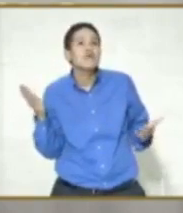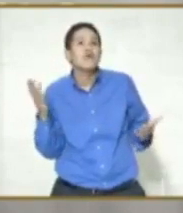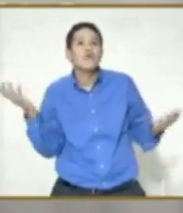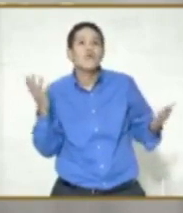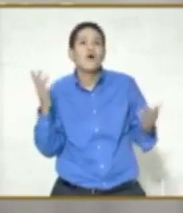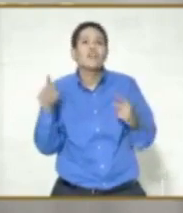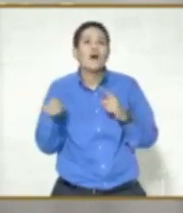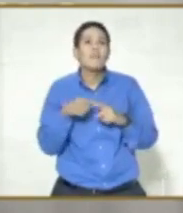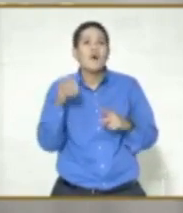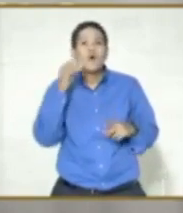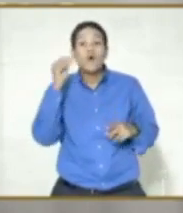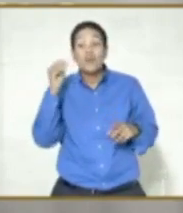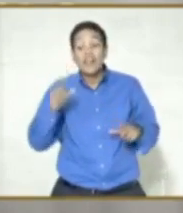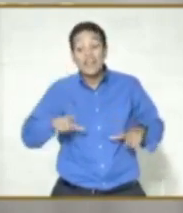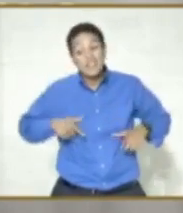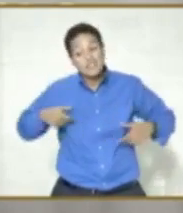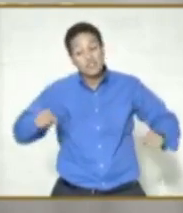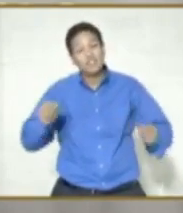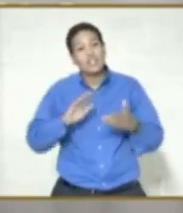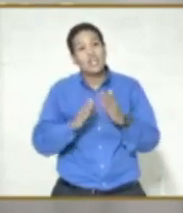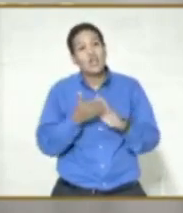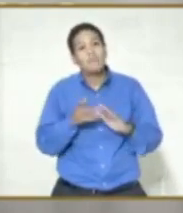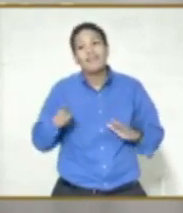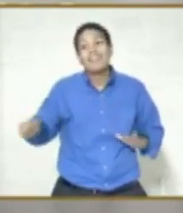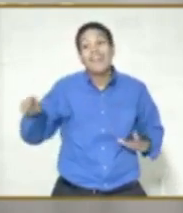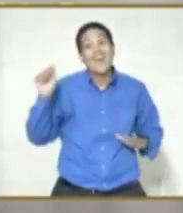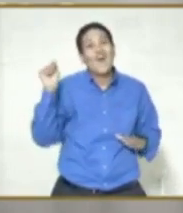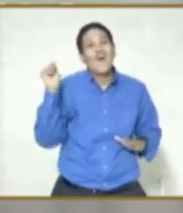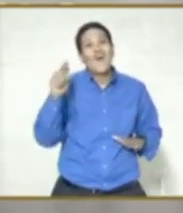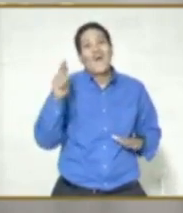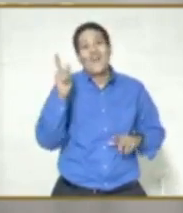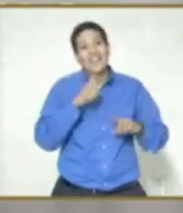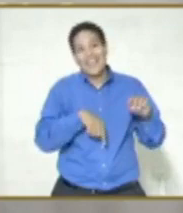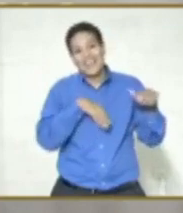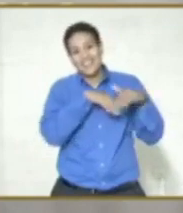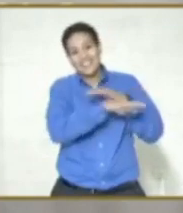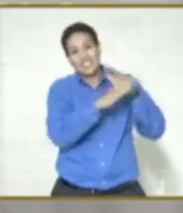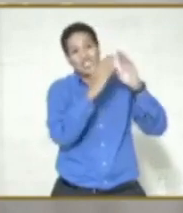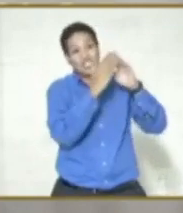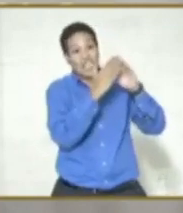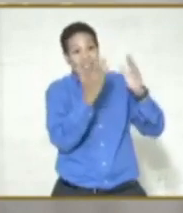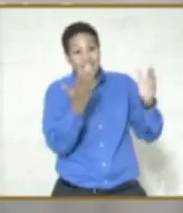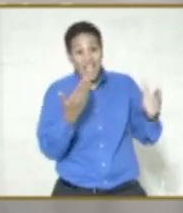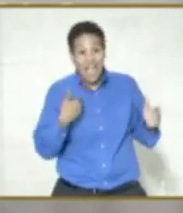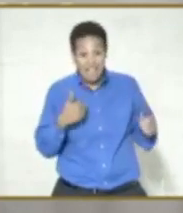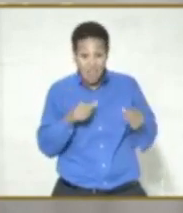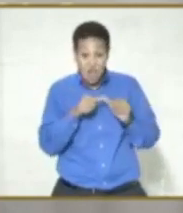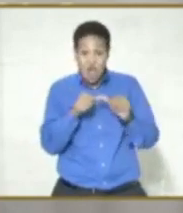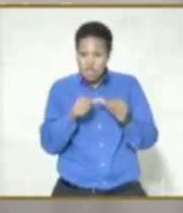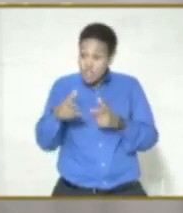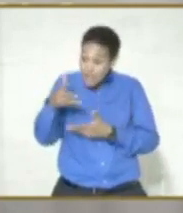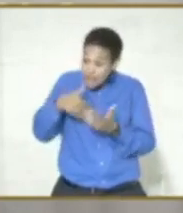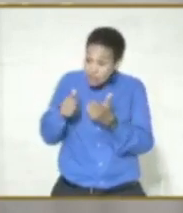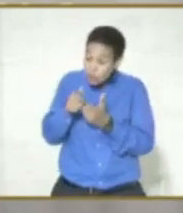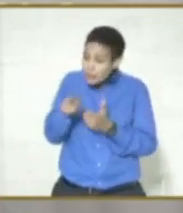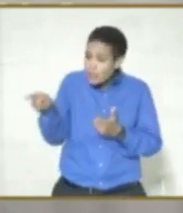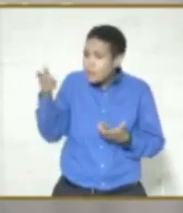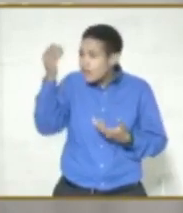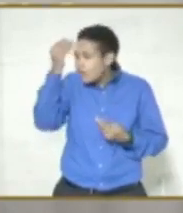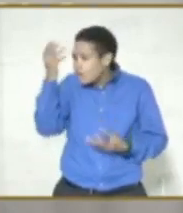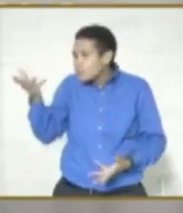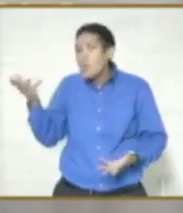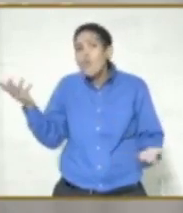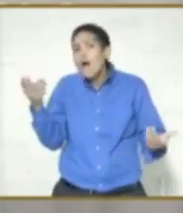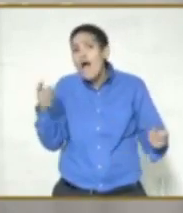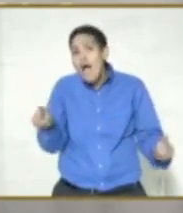been addressing? They can't all be accommodated in the shelters. So is there constant interaction with them to let them know what